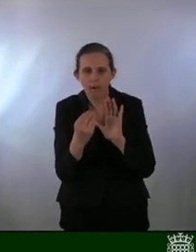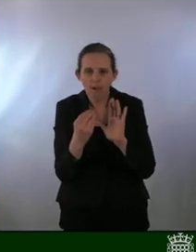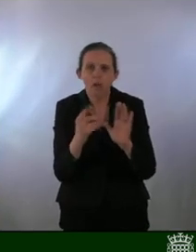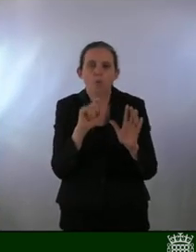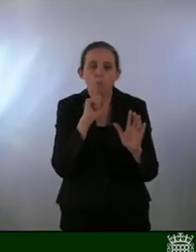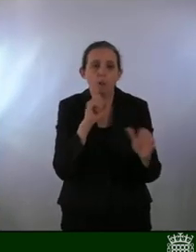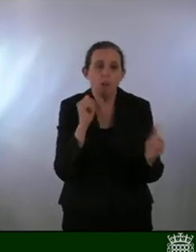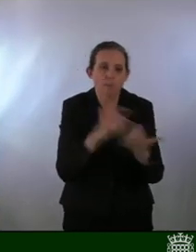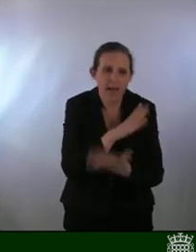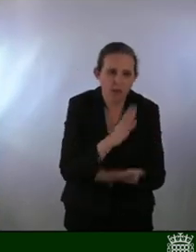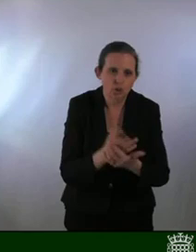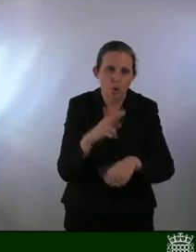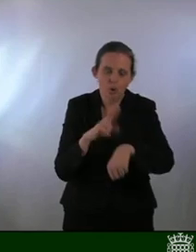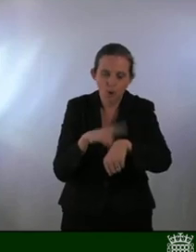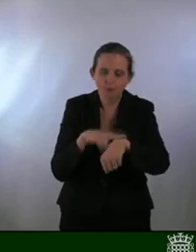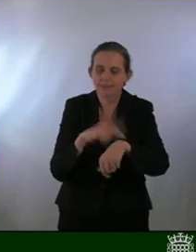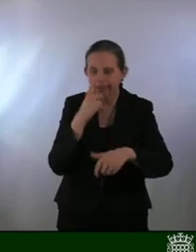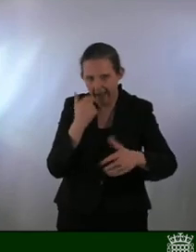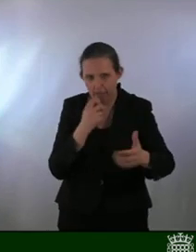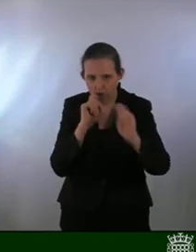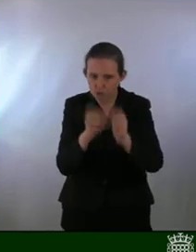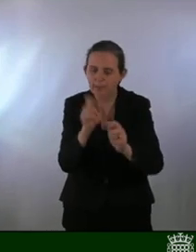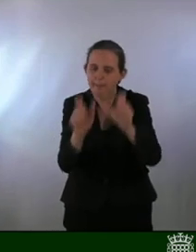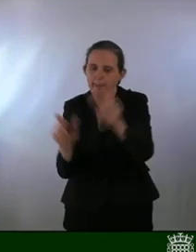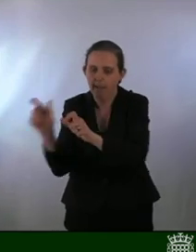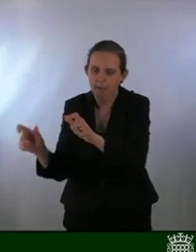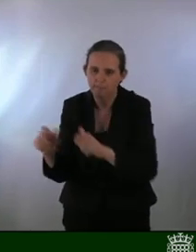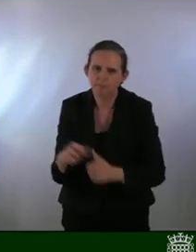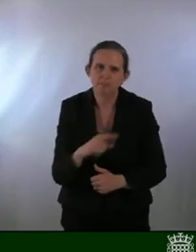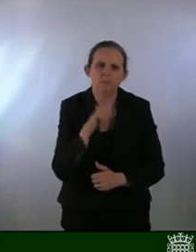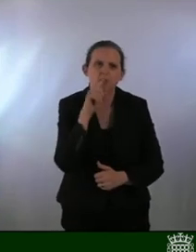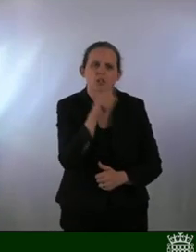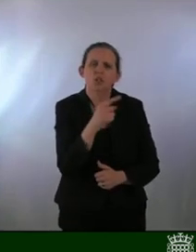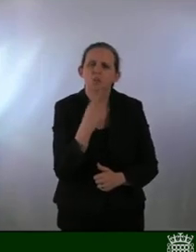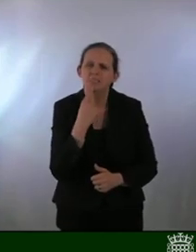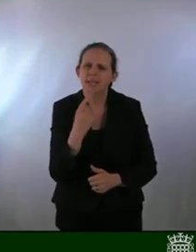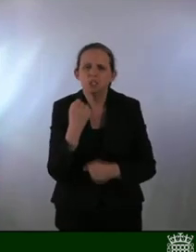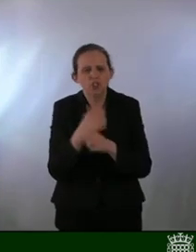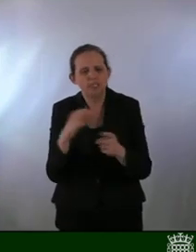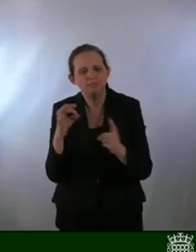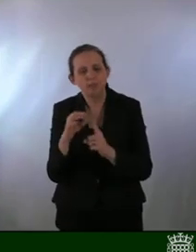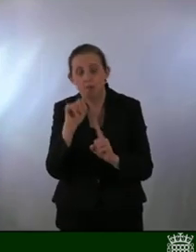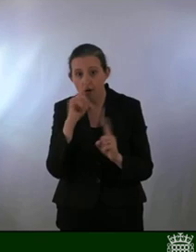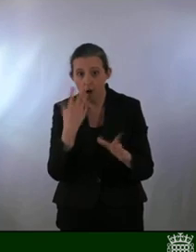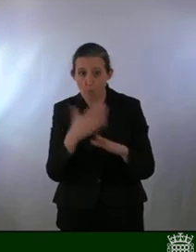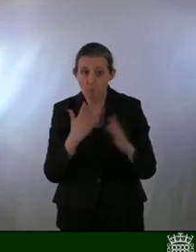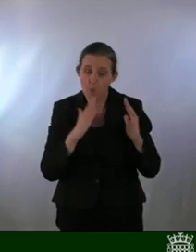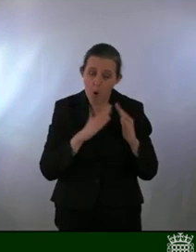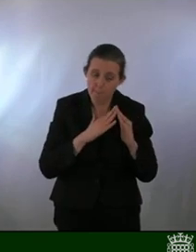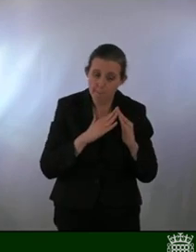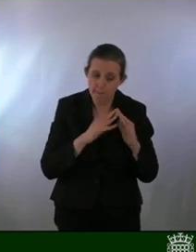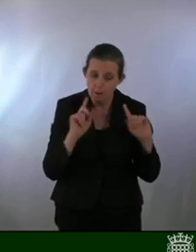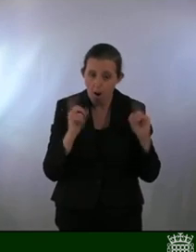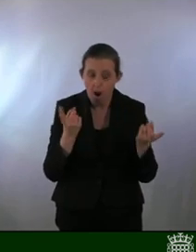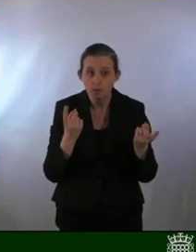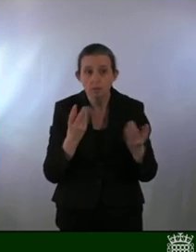people can just do what's right in front of them. She says GPs can't work from home. Of course, sometimes some